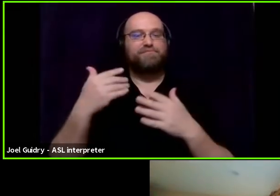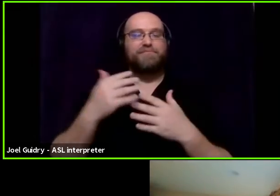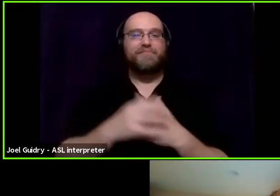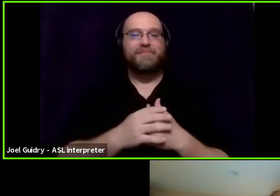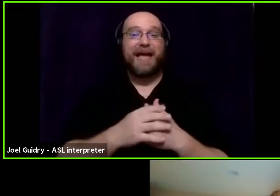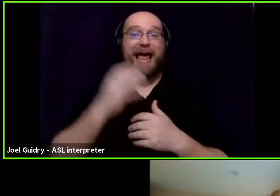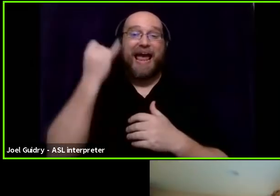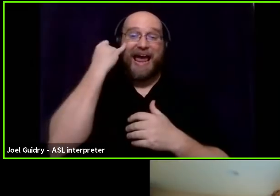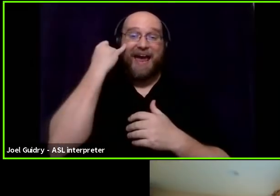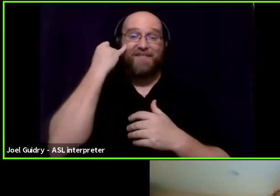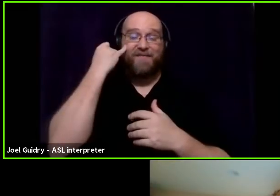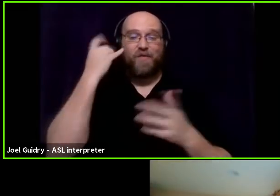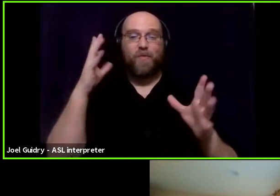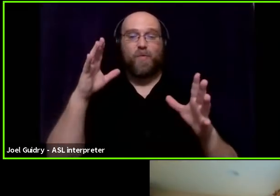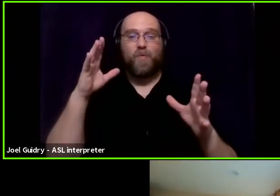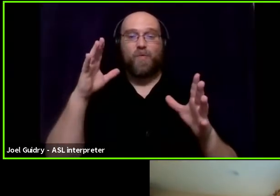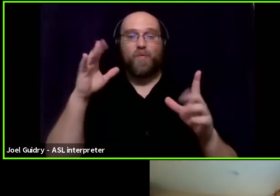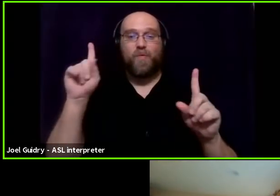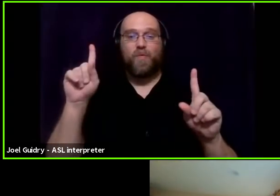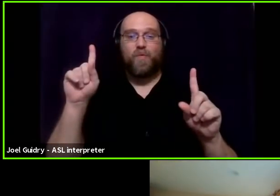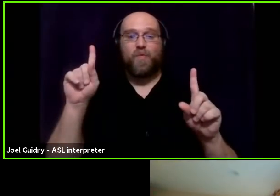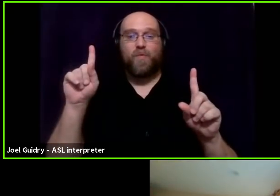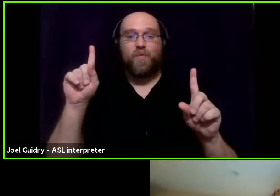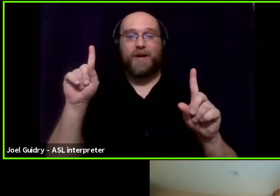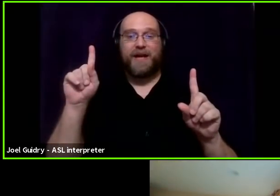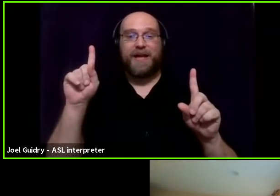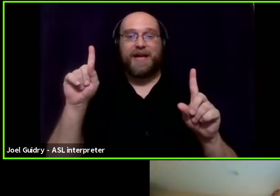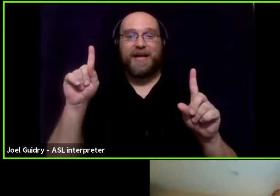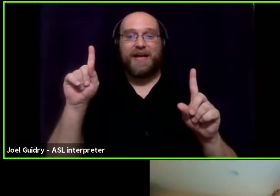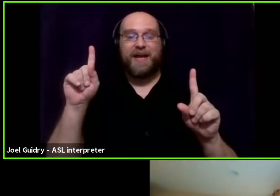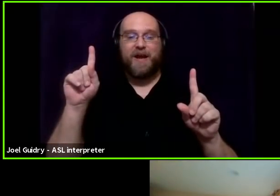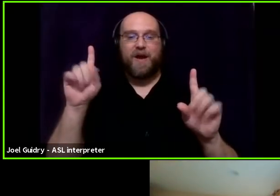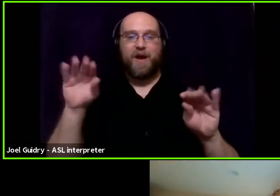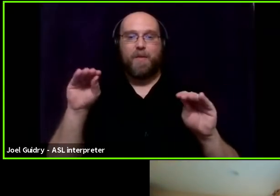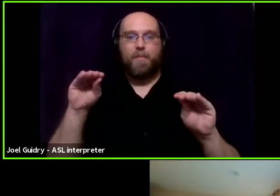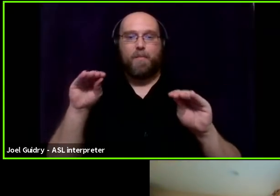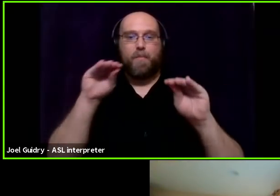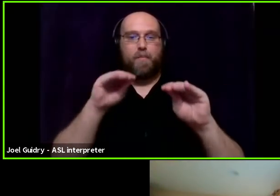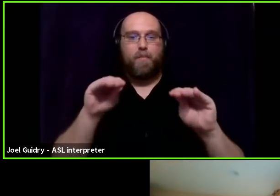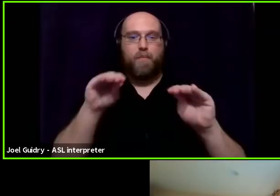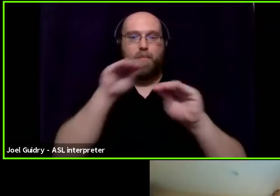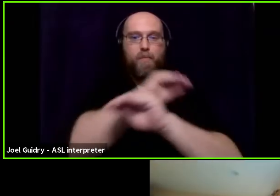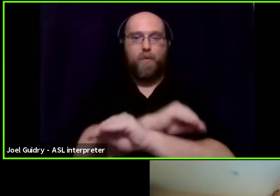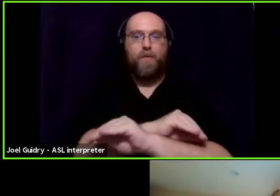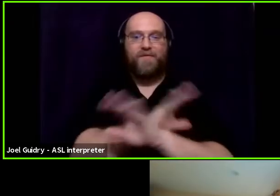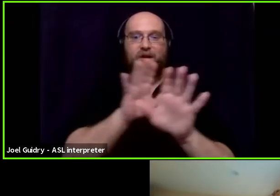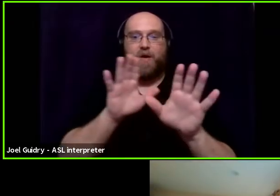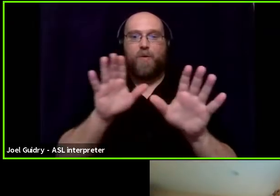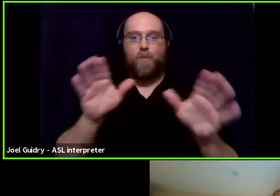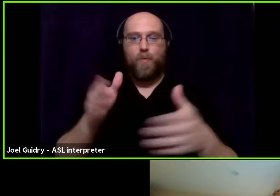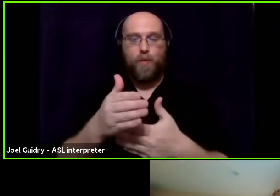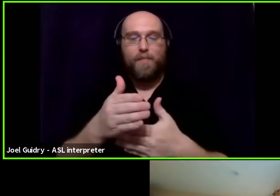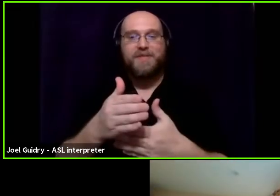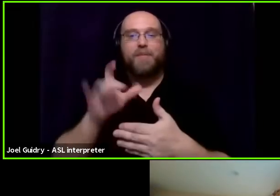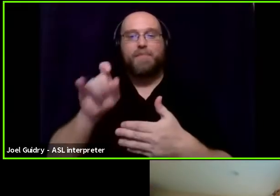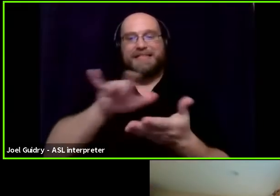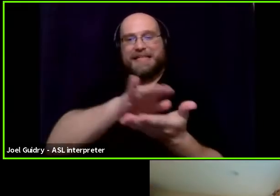rooms, adults, you have to clean all of those surfaces that are shared.